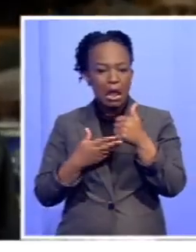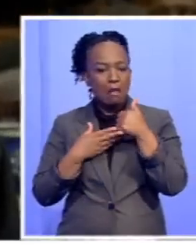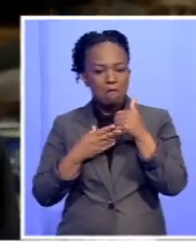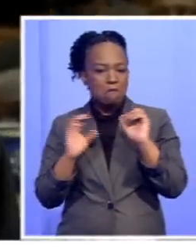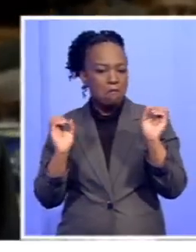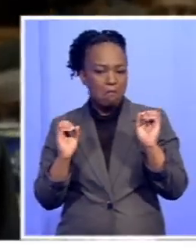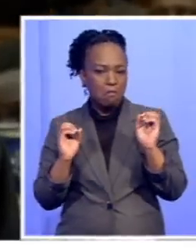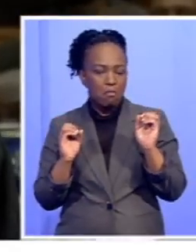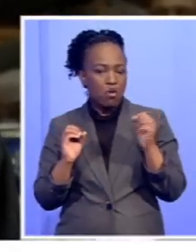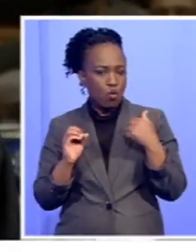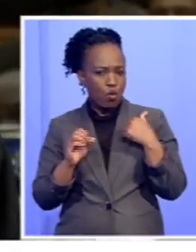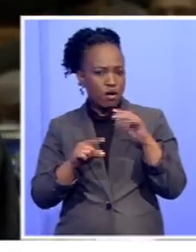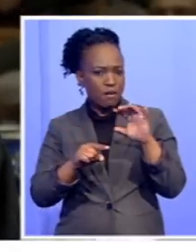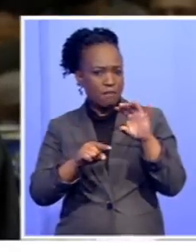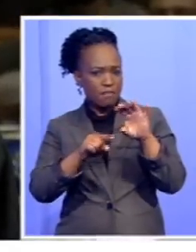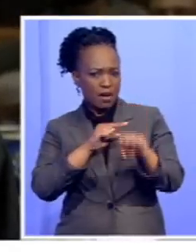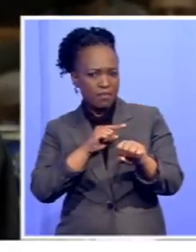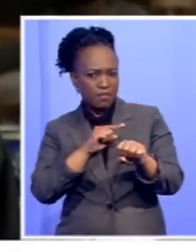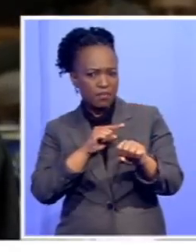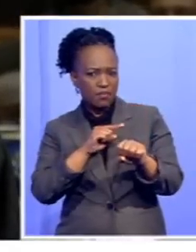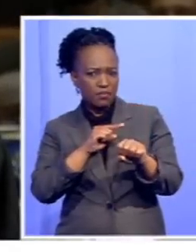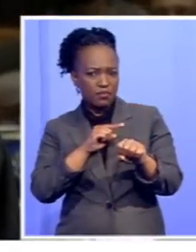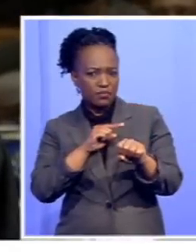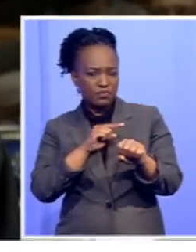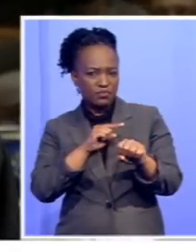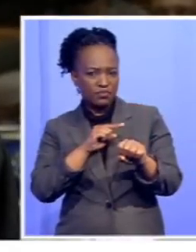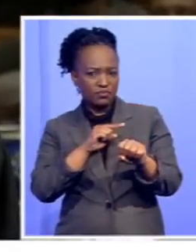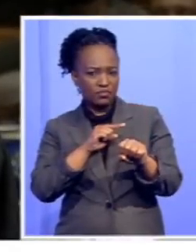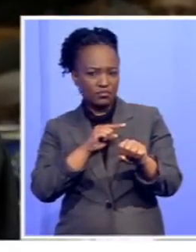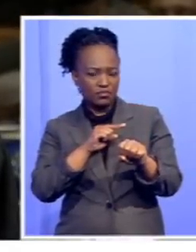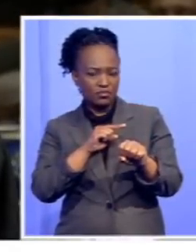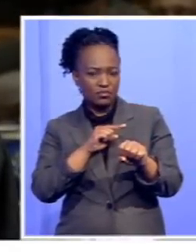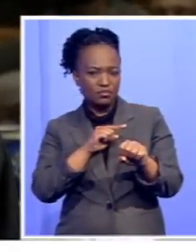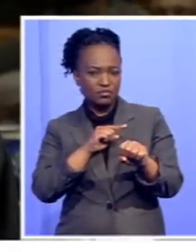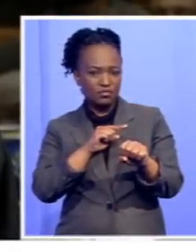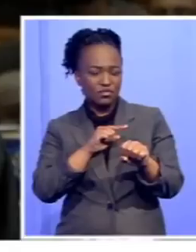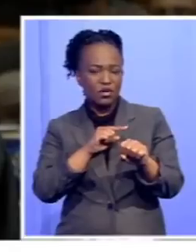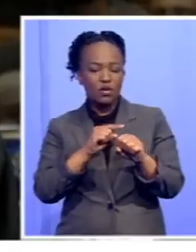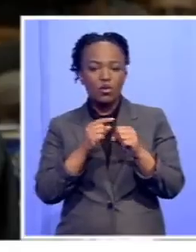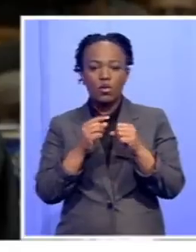that my client, including even accused number 5,